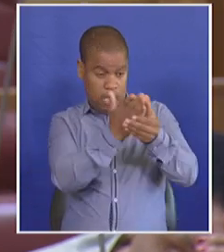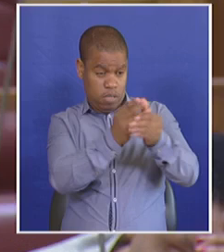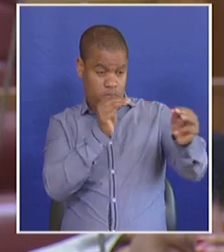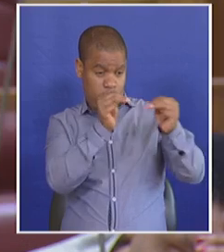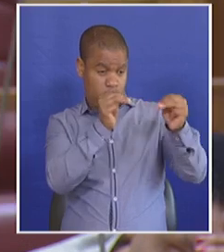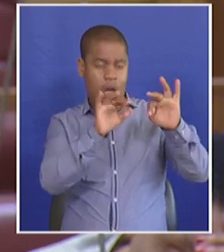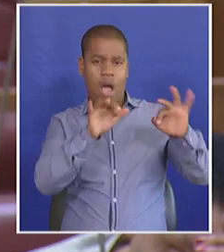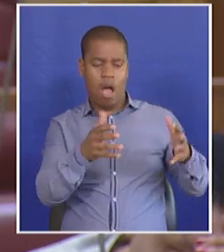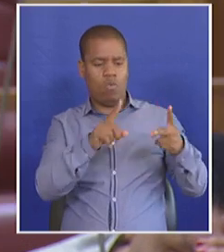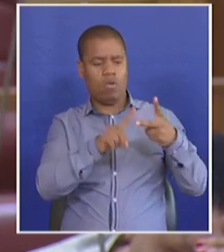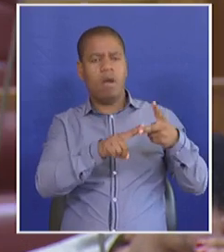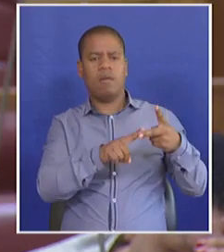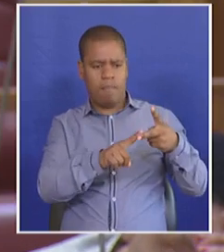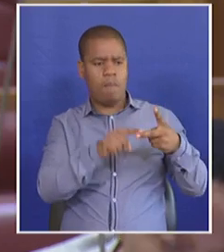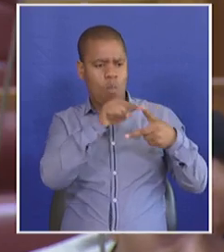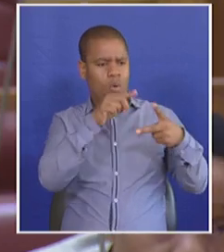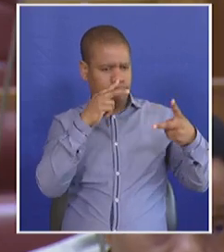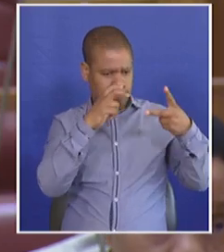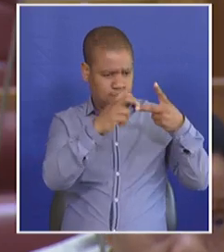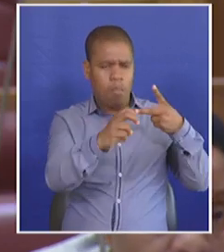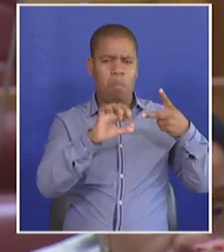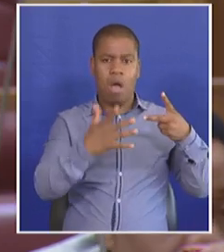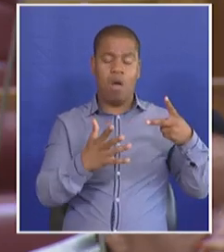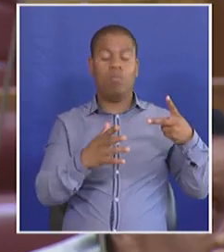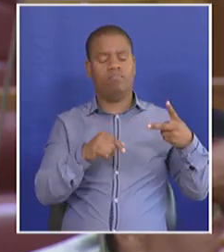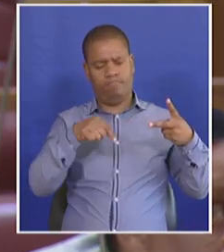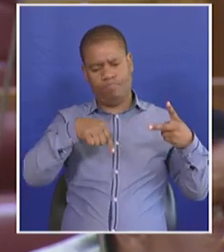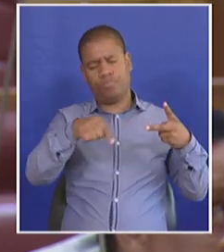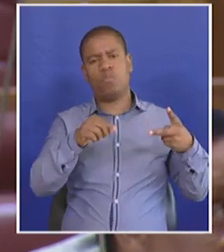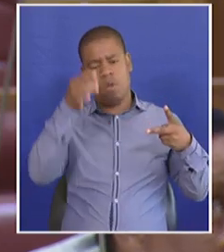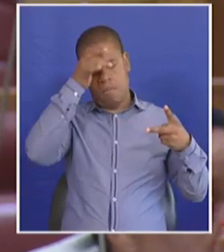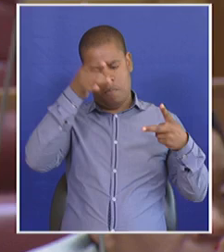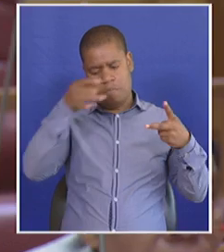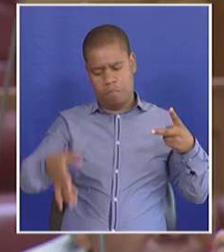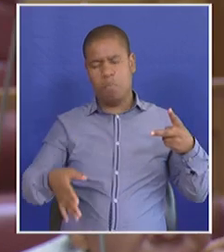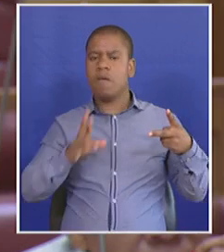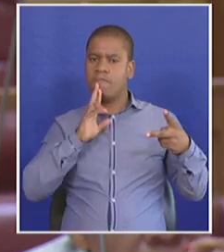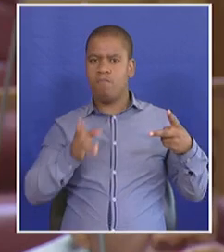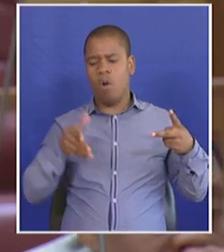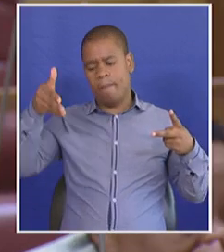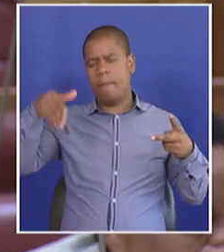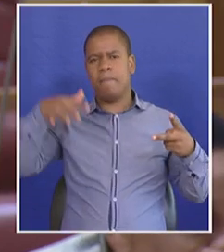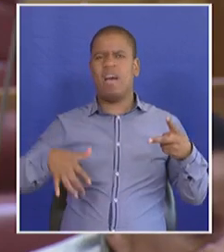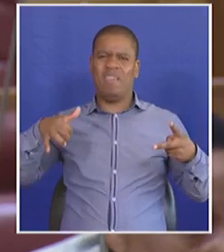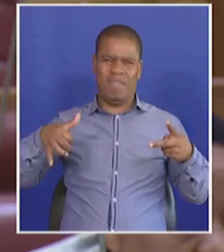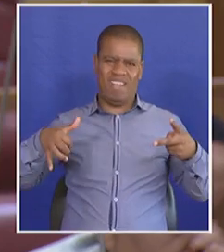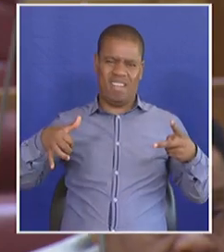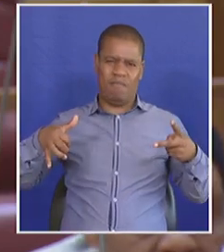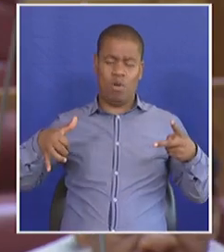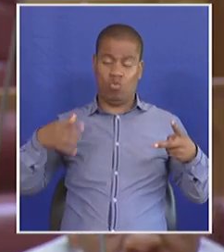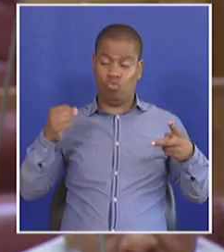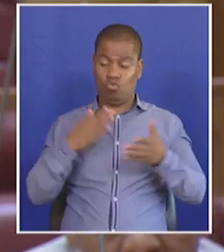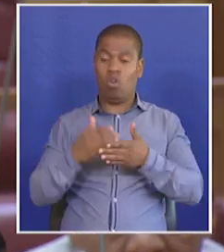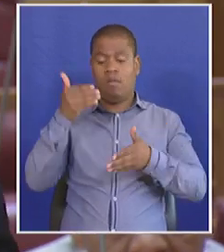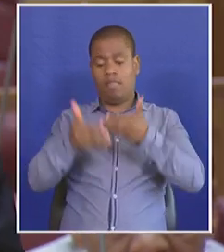we're investigating those particular cases, and we'll be reporting shortly back to Parliament about the amount of